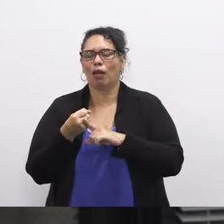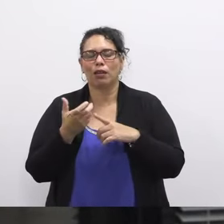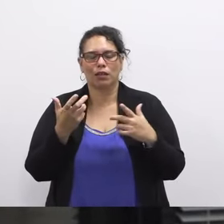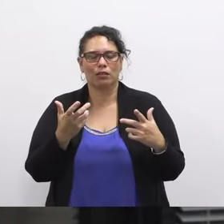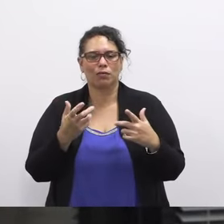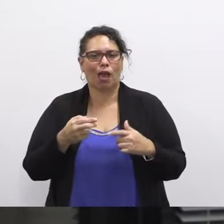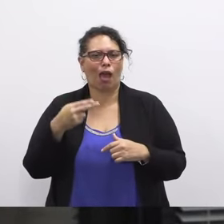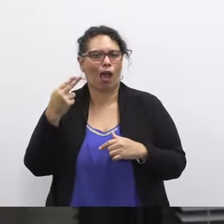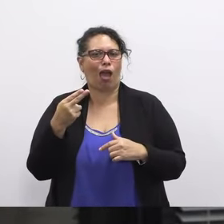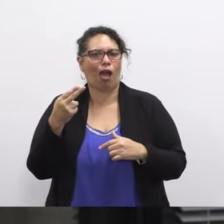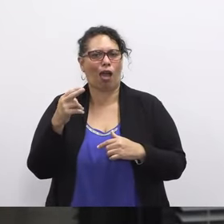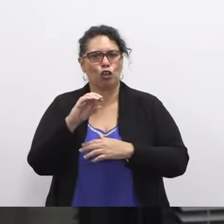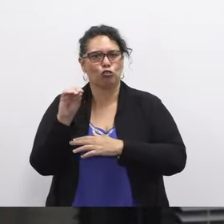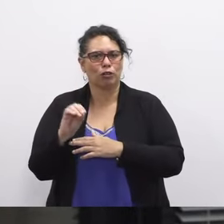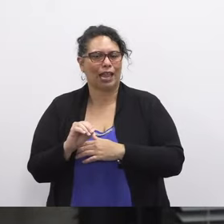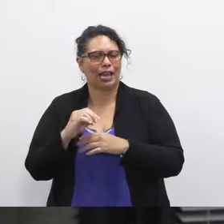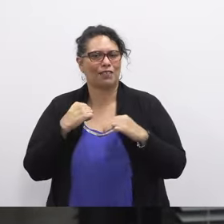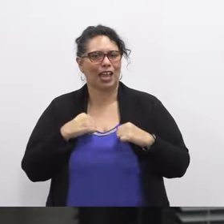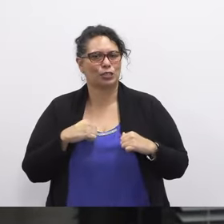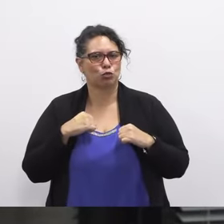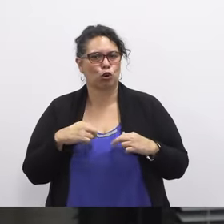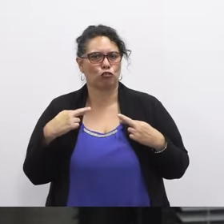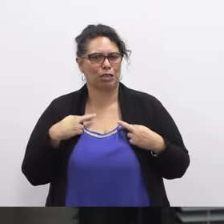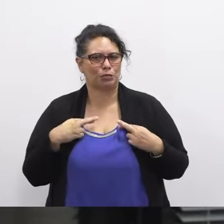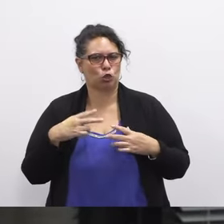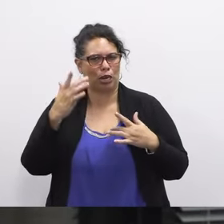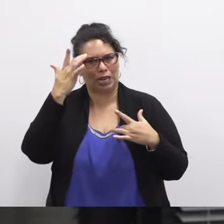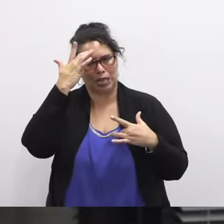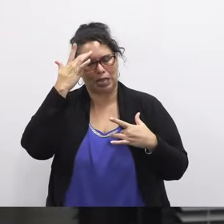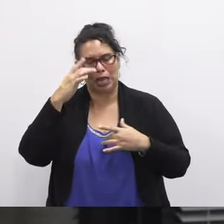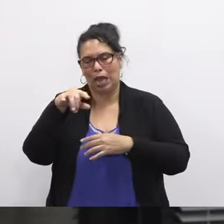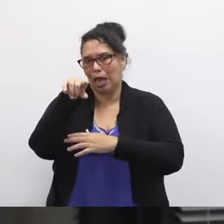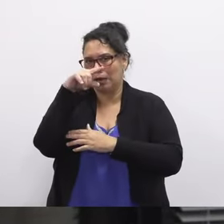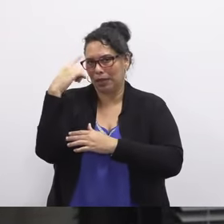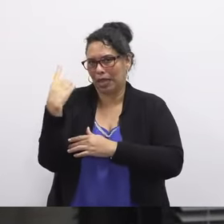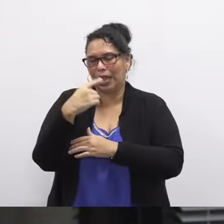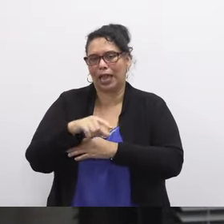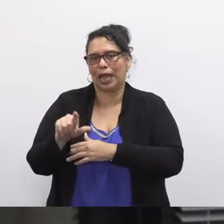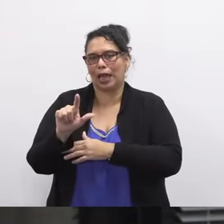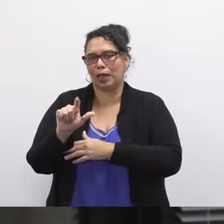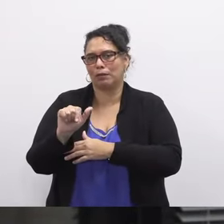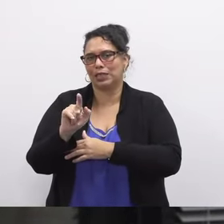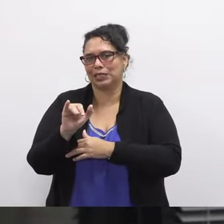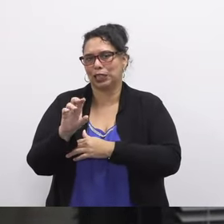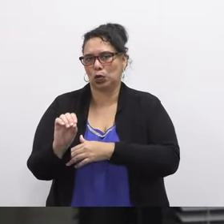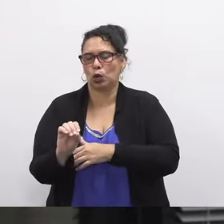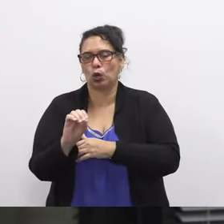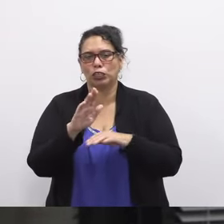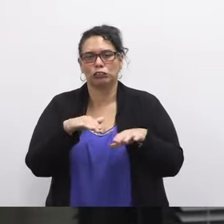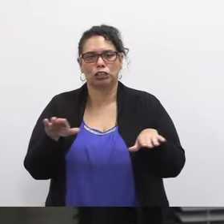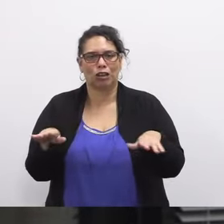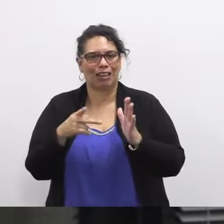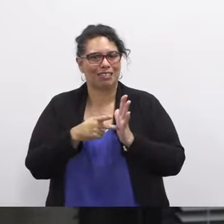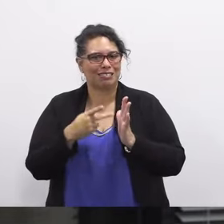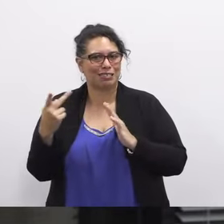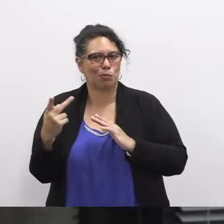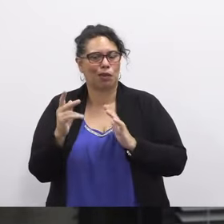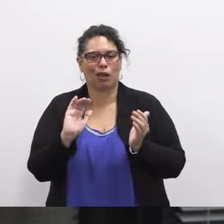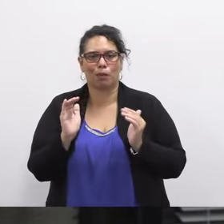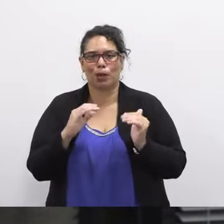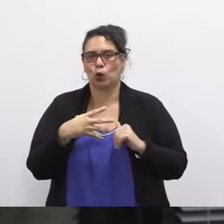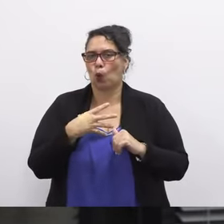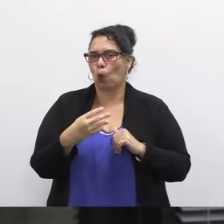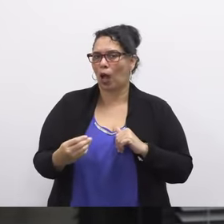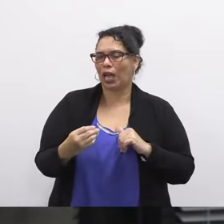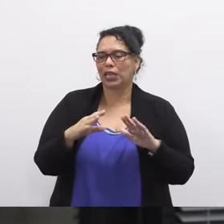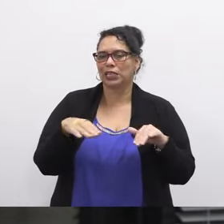of asthma and respiratory illness. Black and Latin children have double the asthma rates as white children, and according to